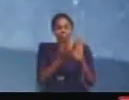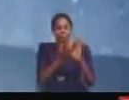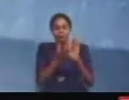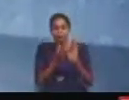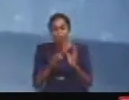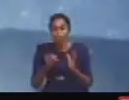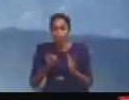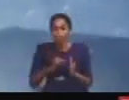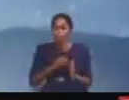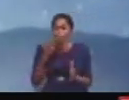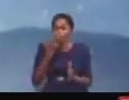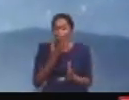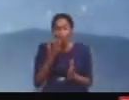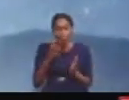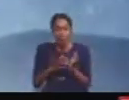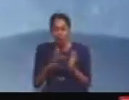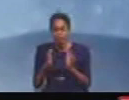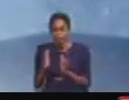presence. I speak